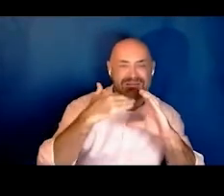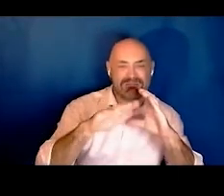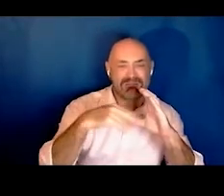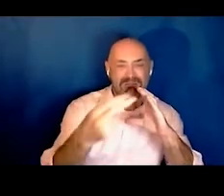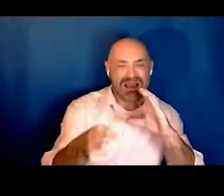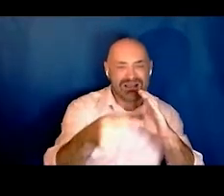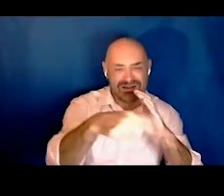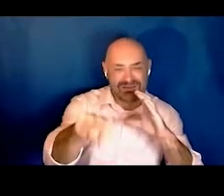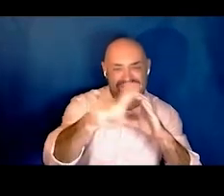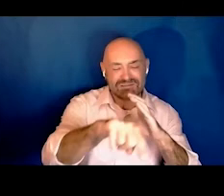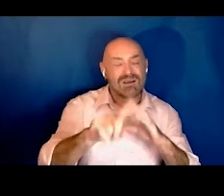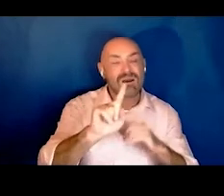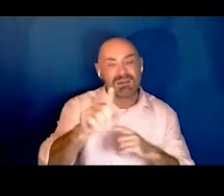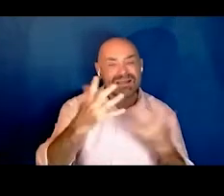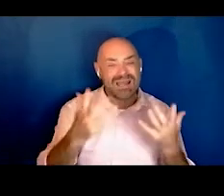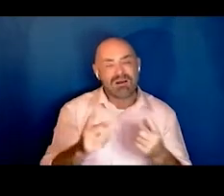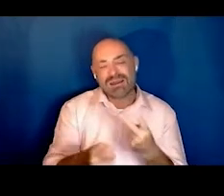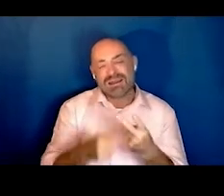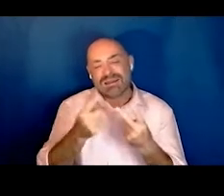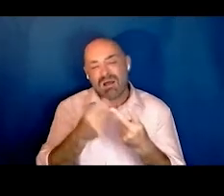go to another question.